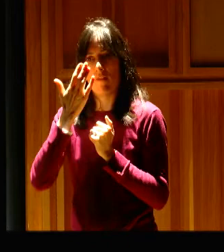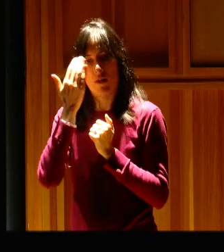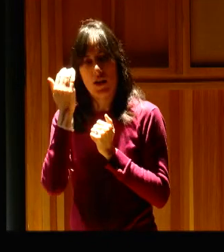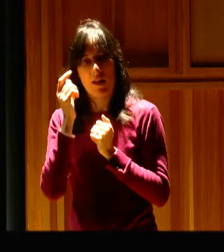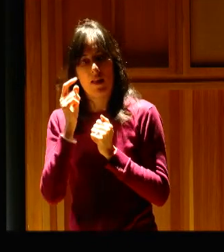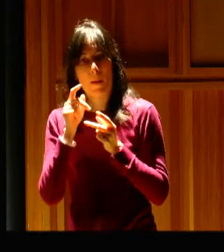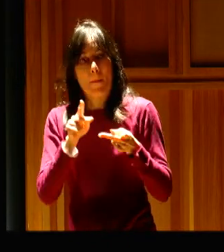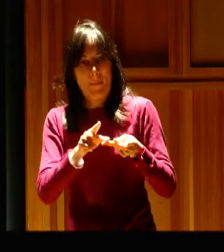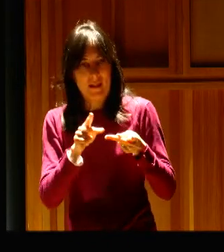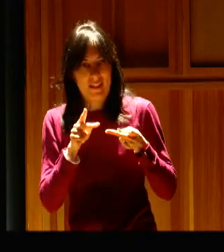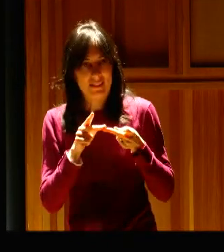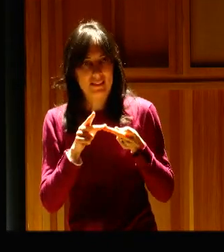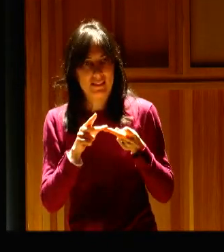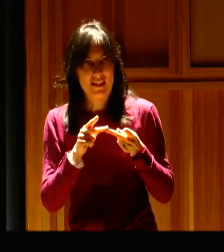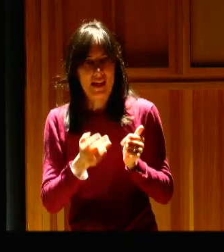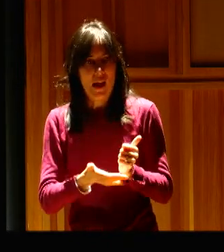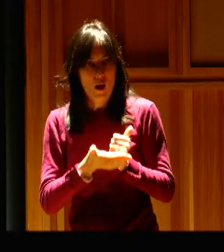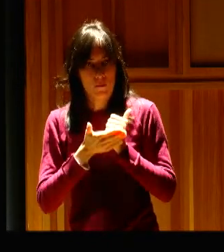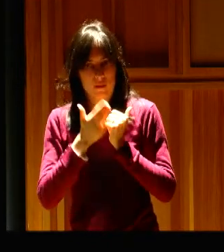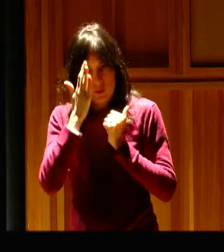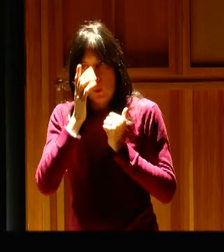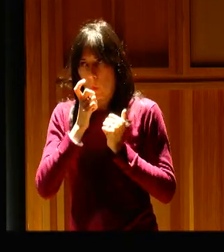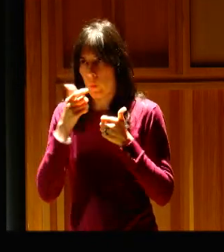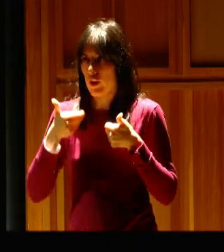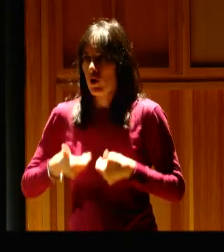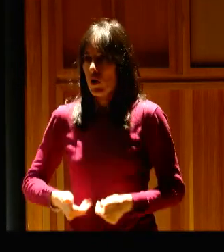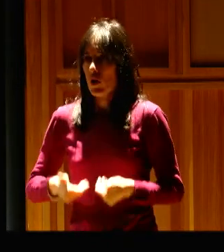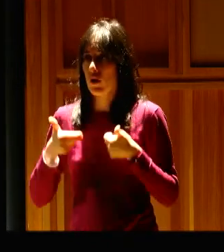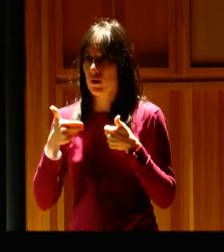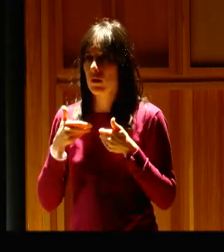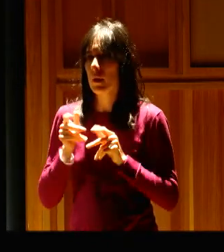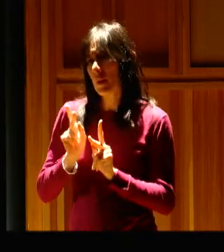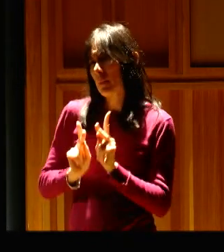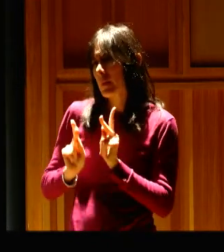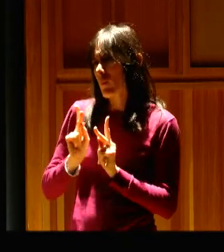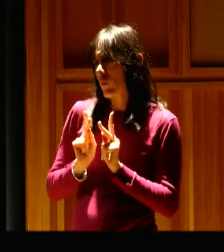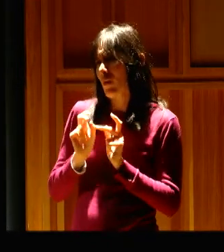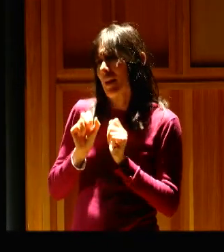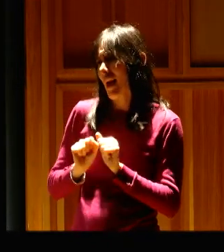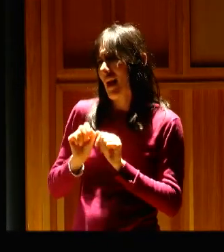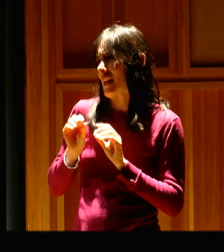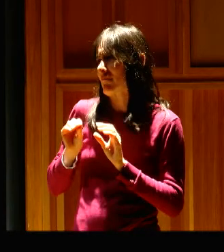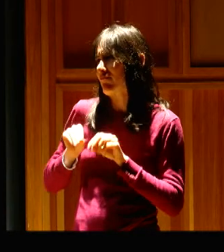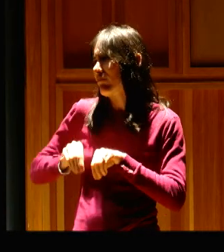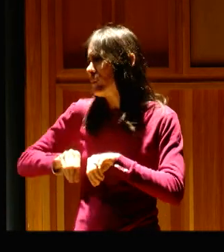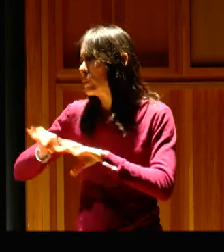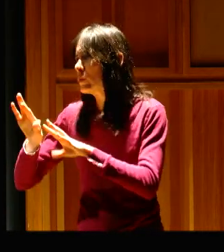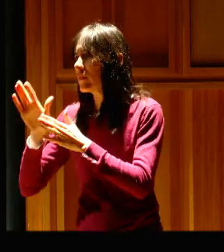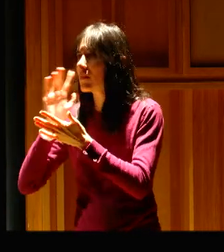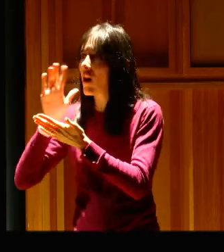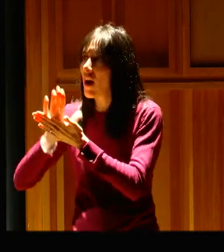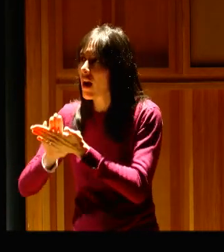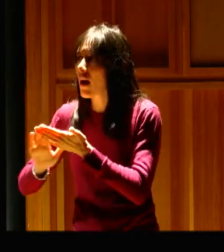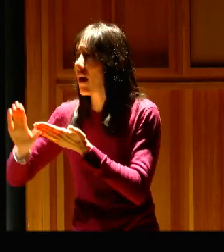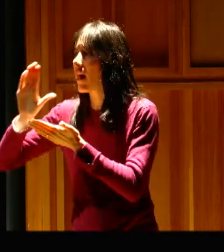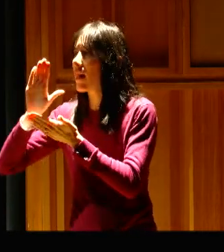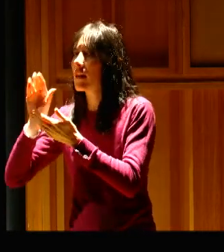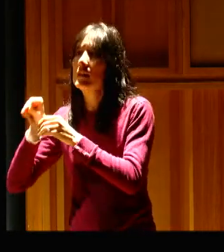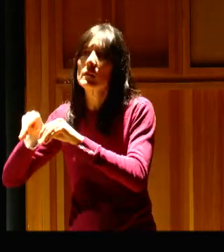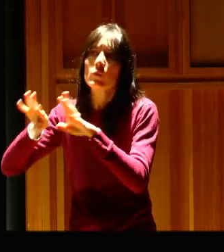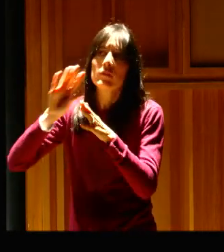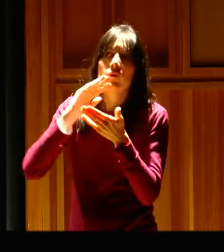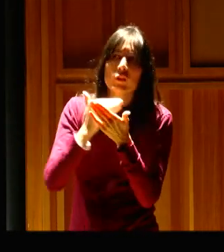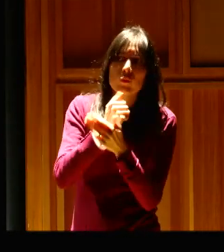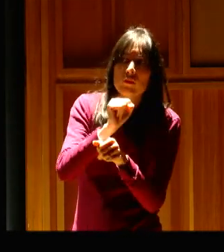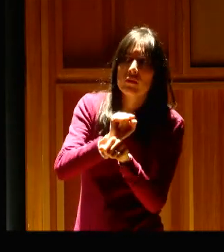we are. We're mobile, and that's a good thing. We leave to go to college, to get new